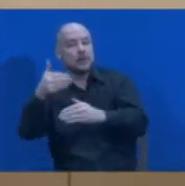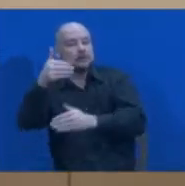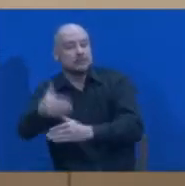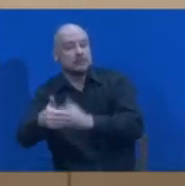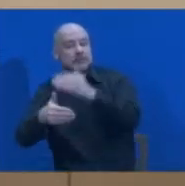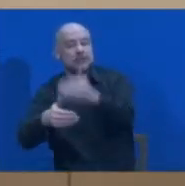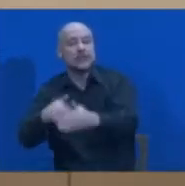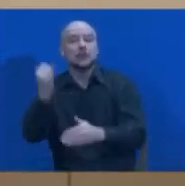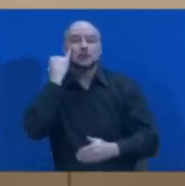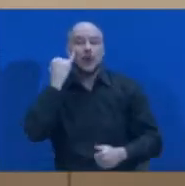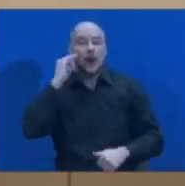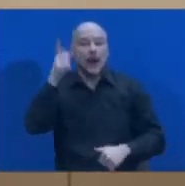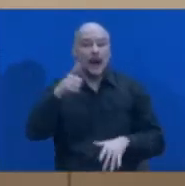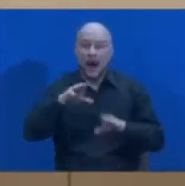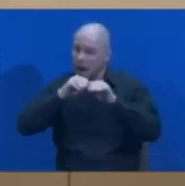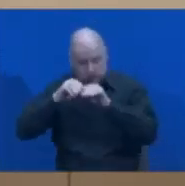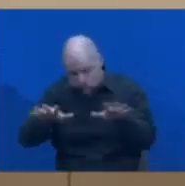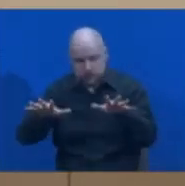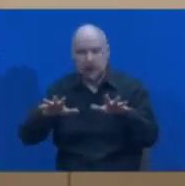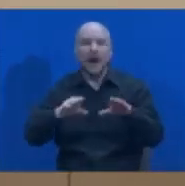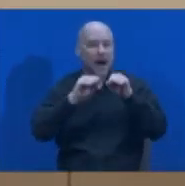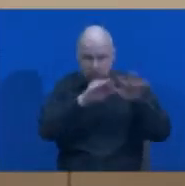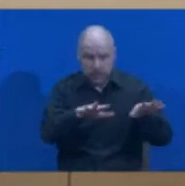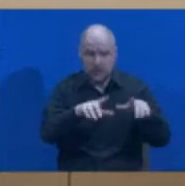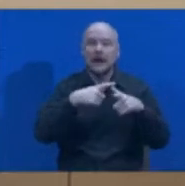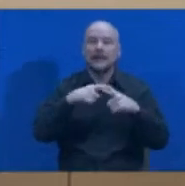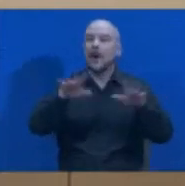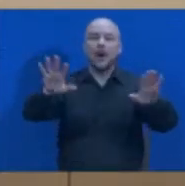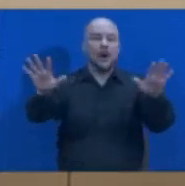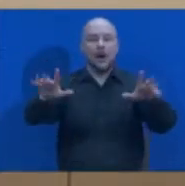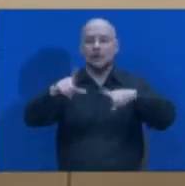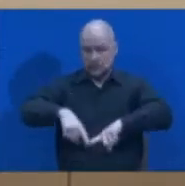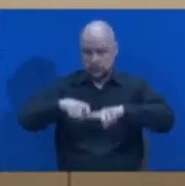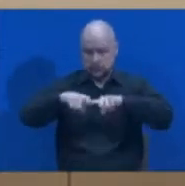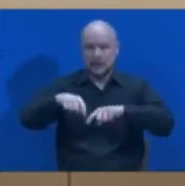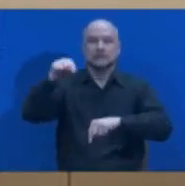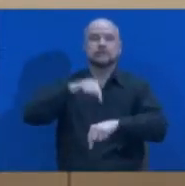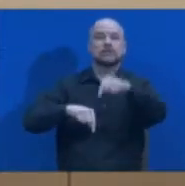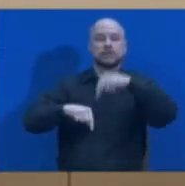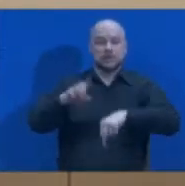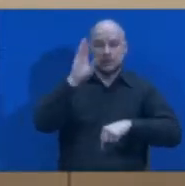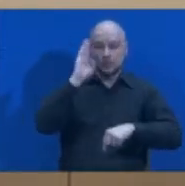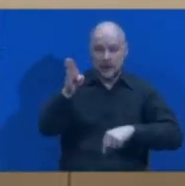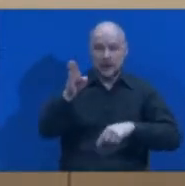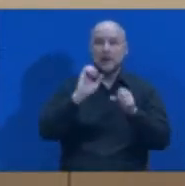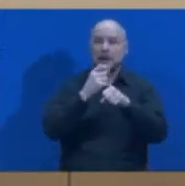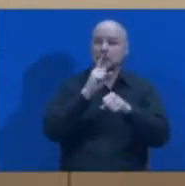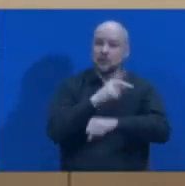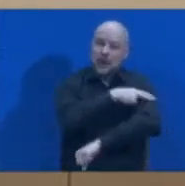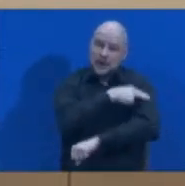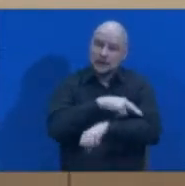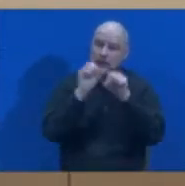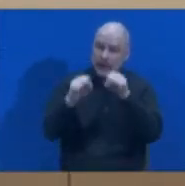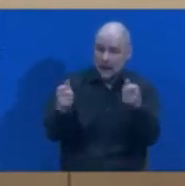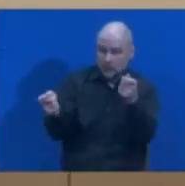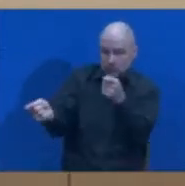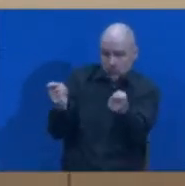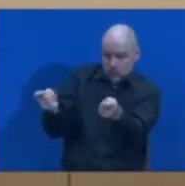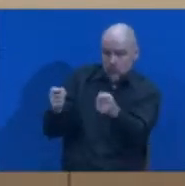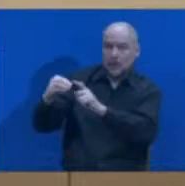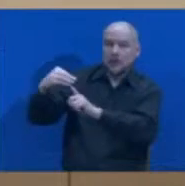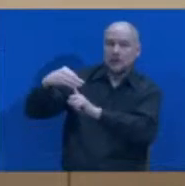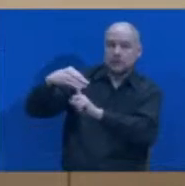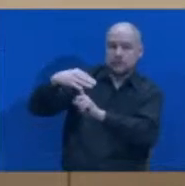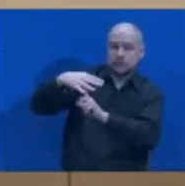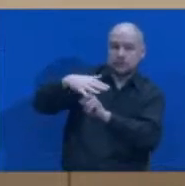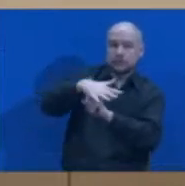if we see increased cases at a rate that's not sufficient to maintain